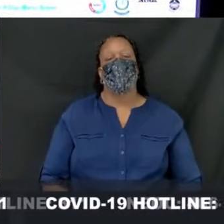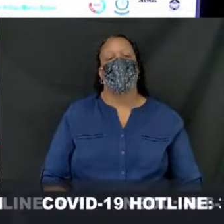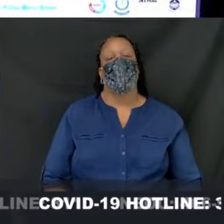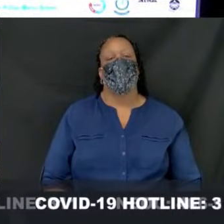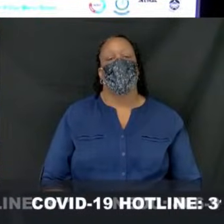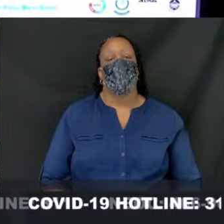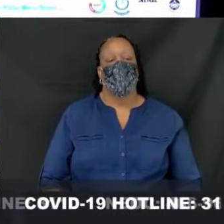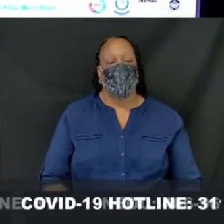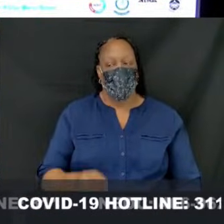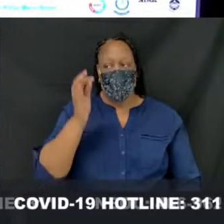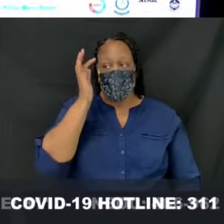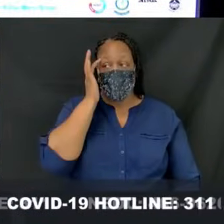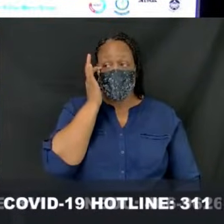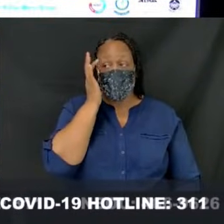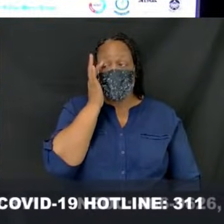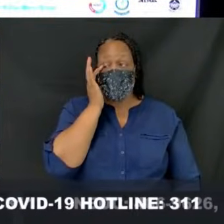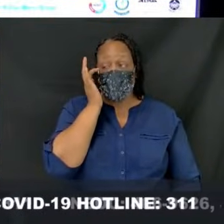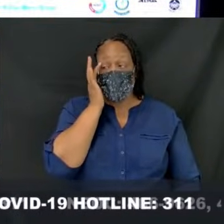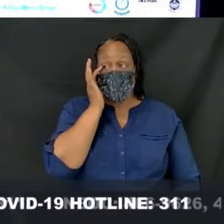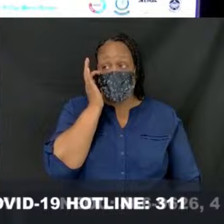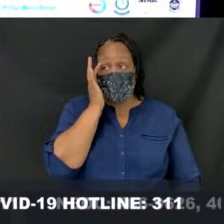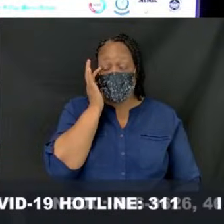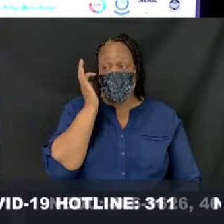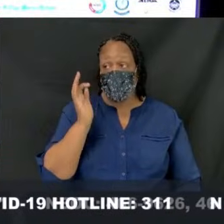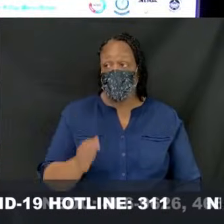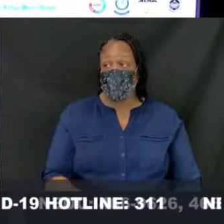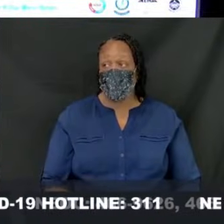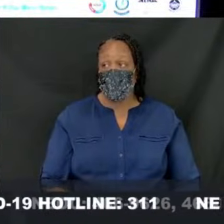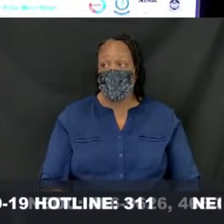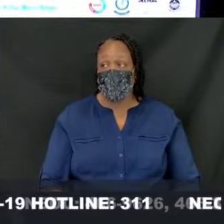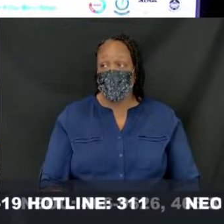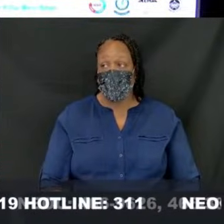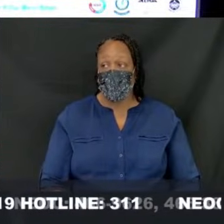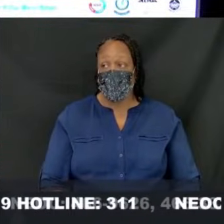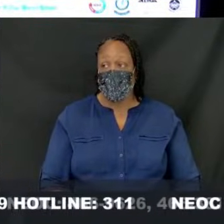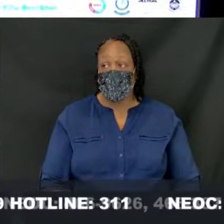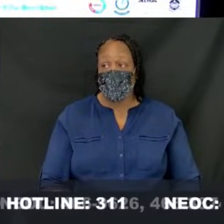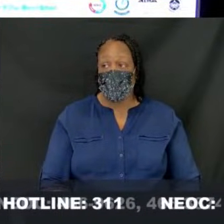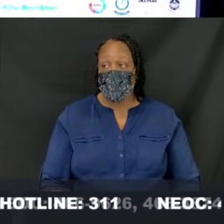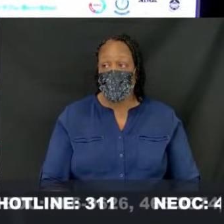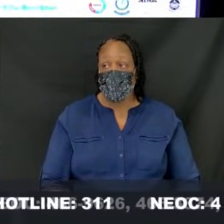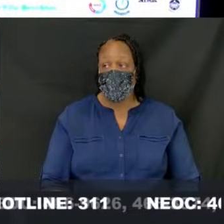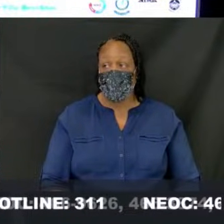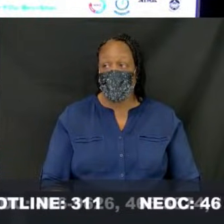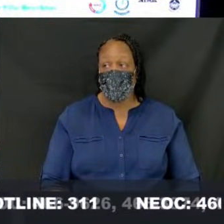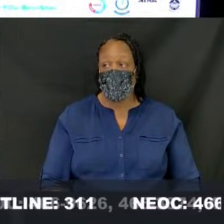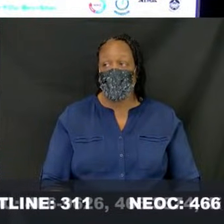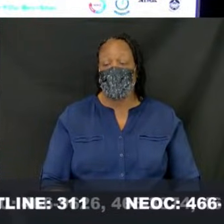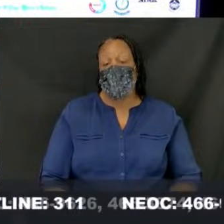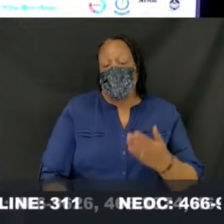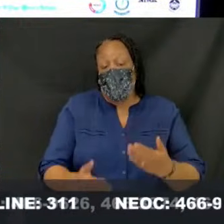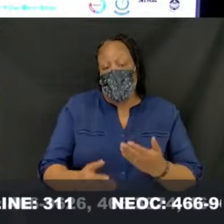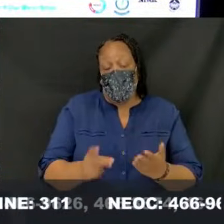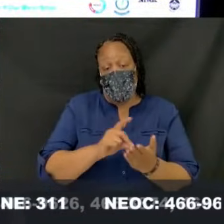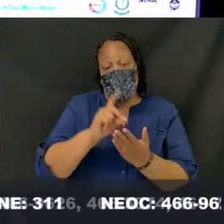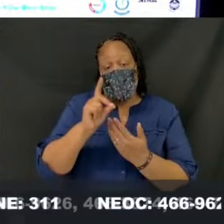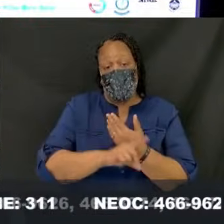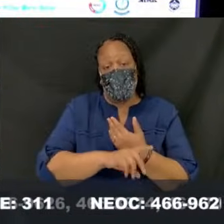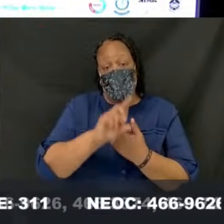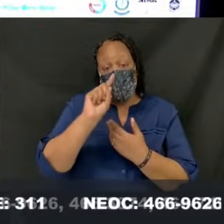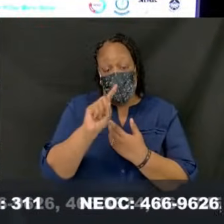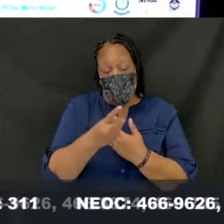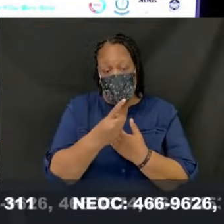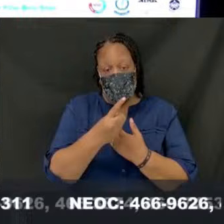zero, hopefully, sorry, I hate to use the word, I dislike to use the word zero, but we should have no quarantine whatsoever